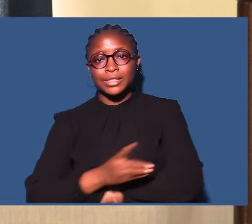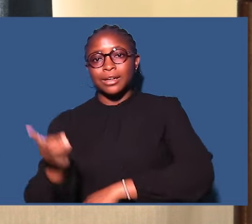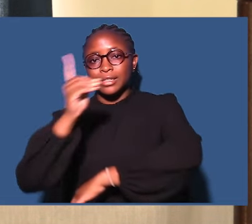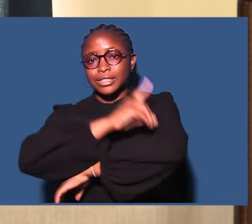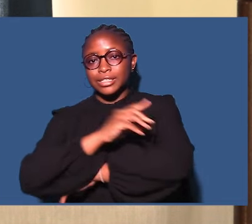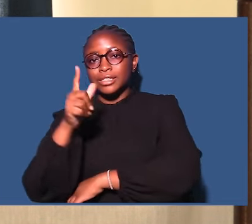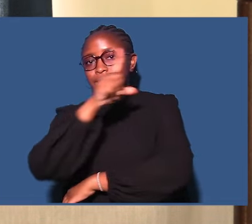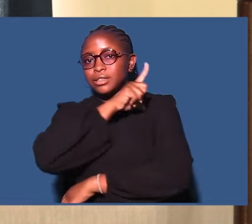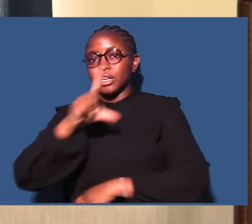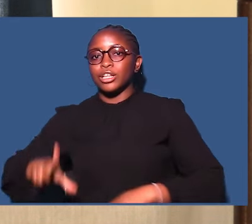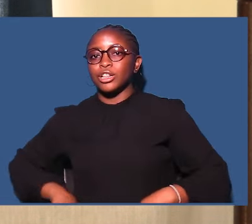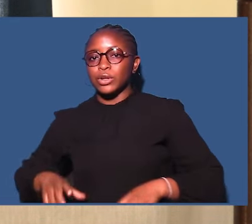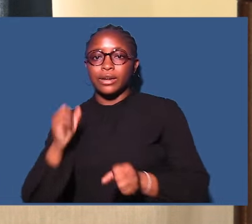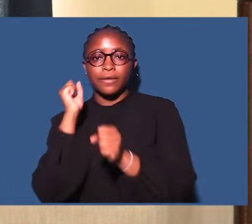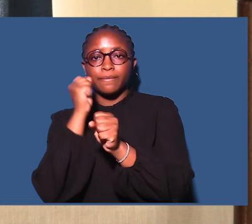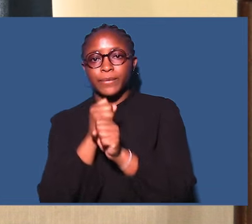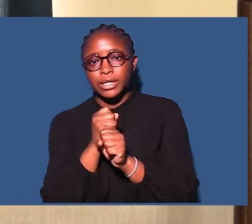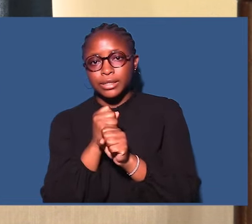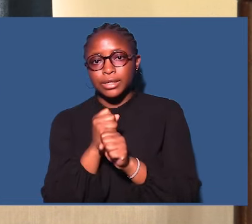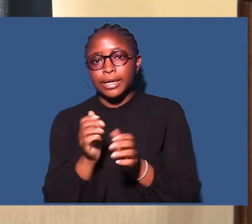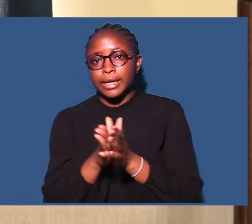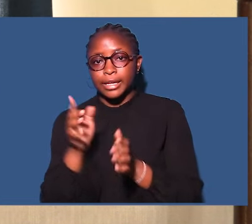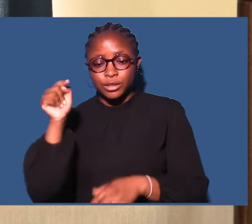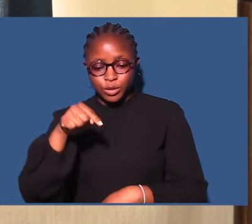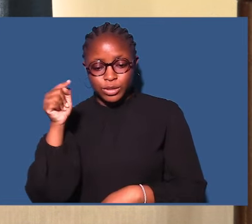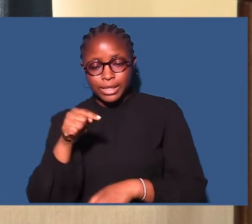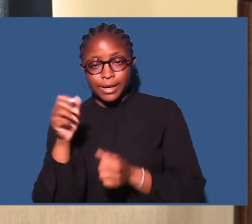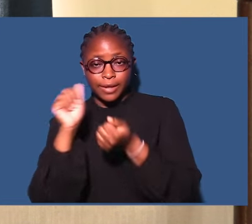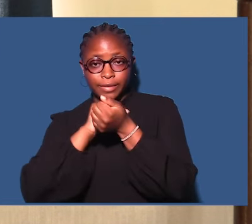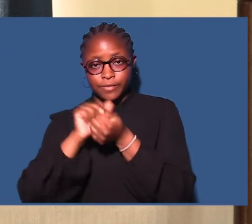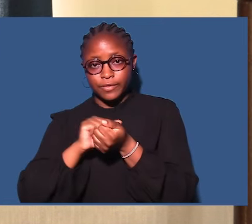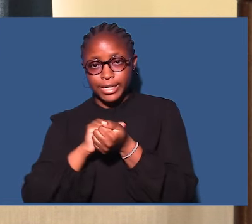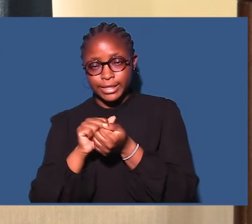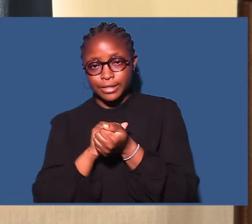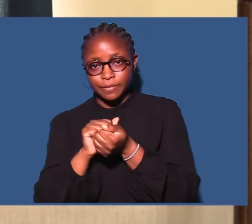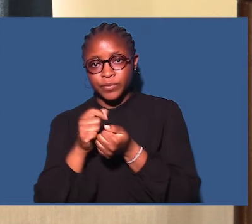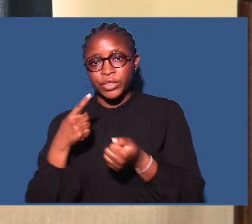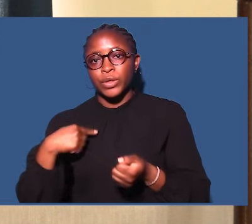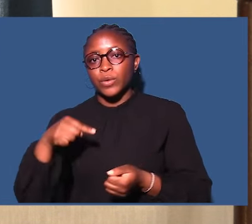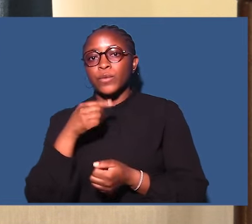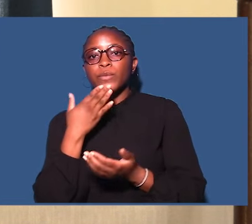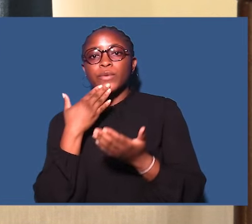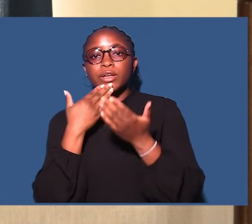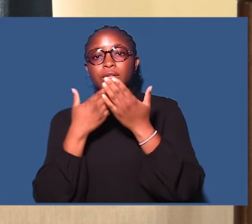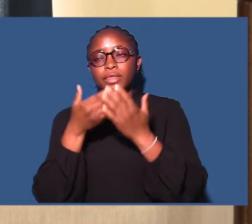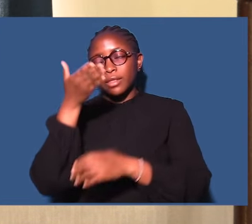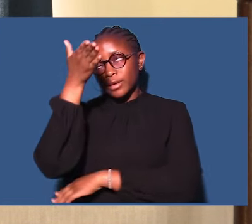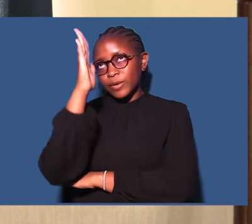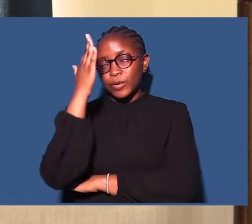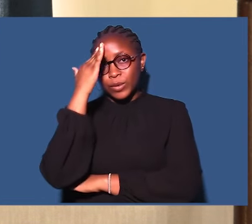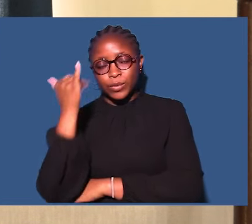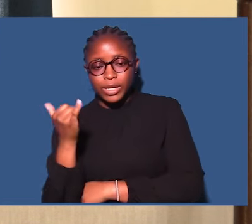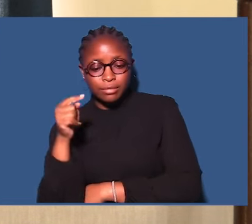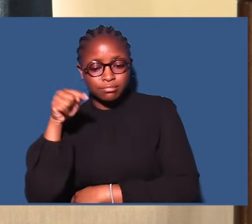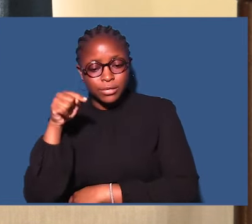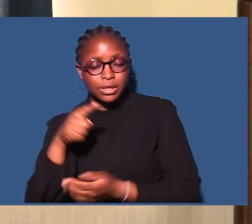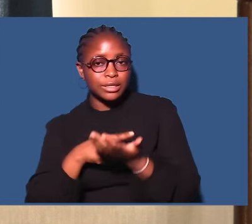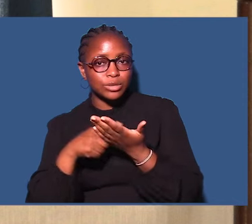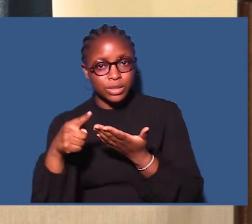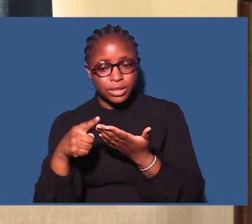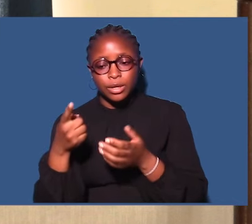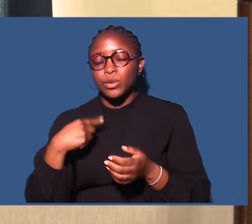made. And today is Friday. We thank God for the week. We thank Him for